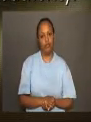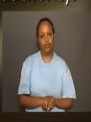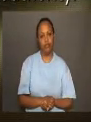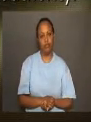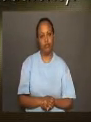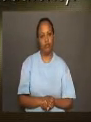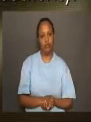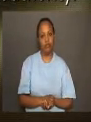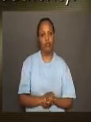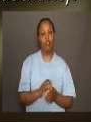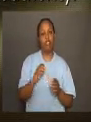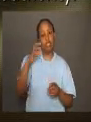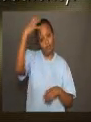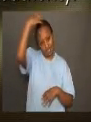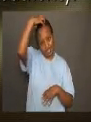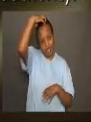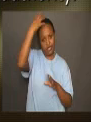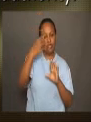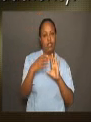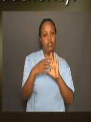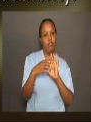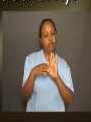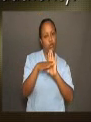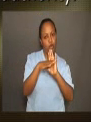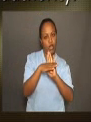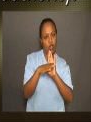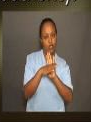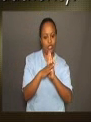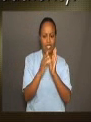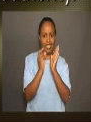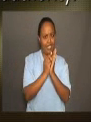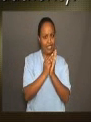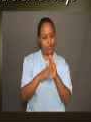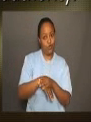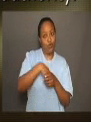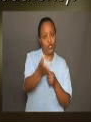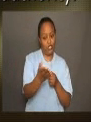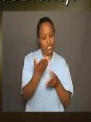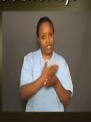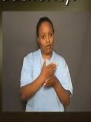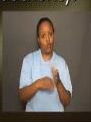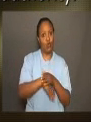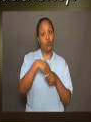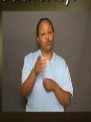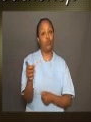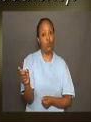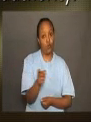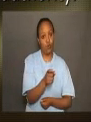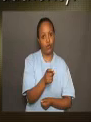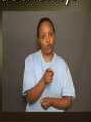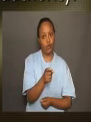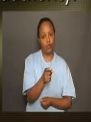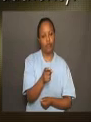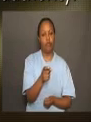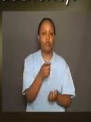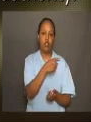If government representatives act outside of the legal limitations imposed upon them,